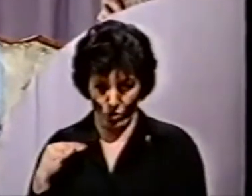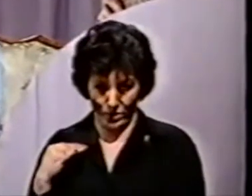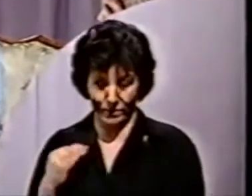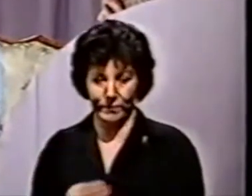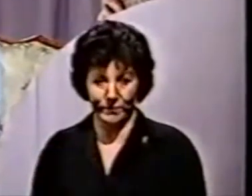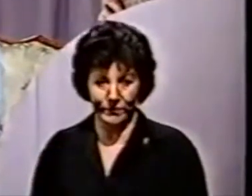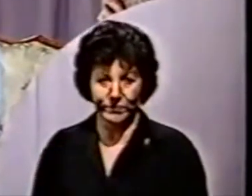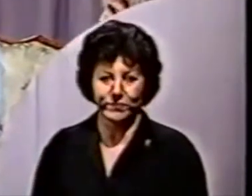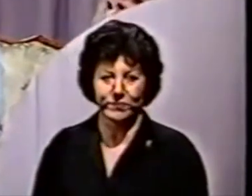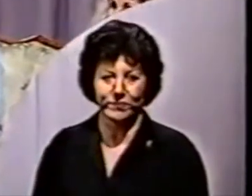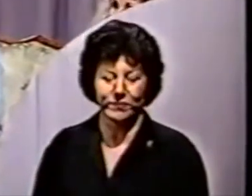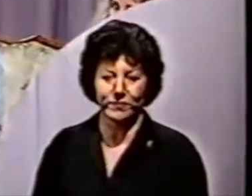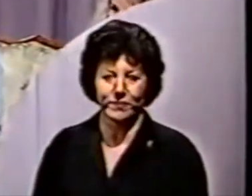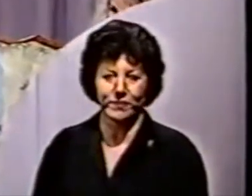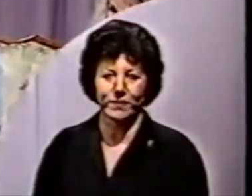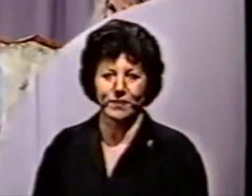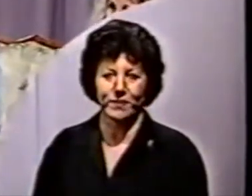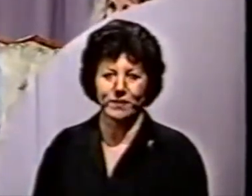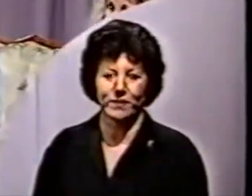very interesting.